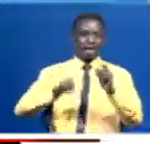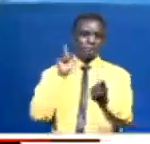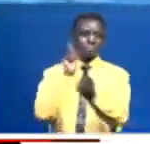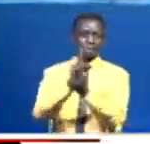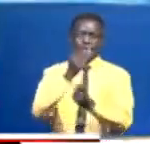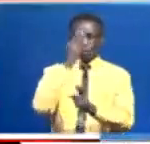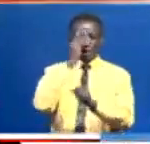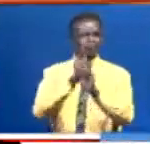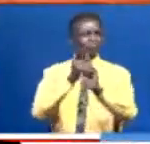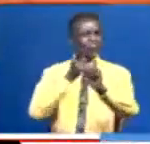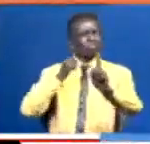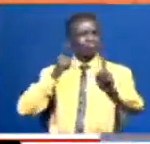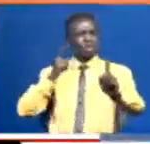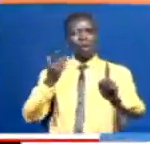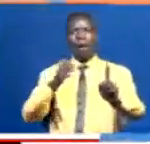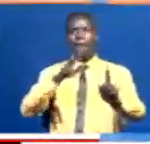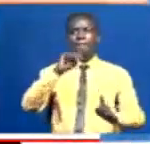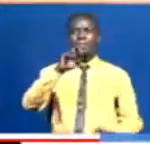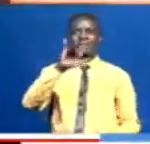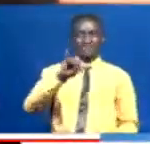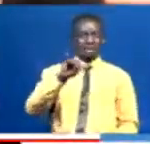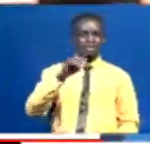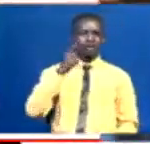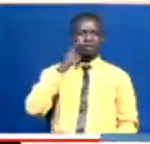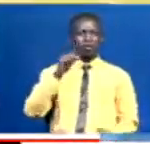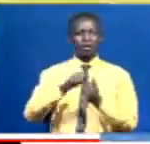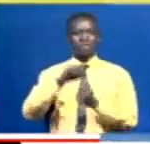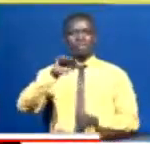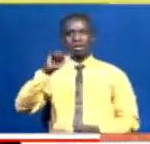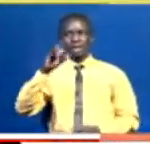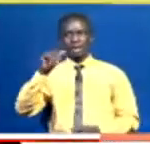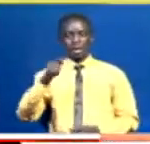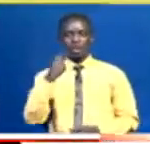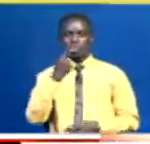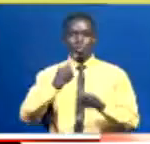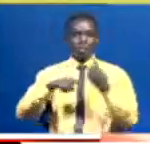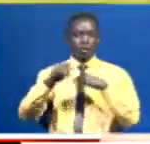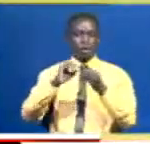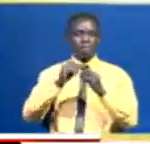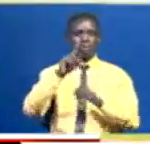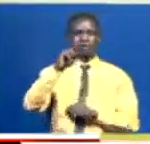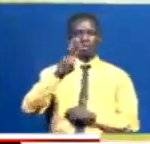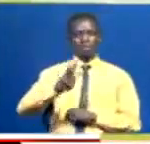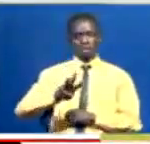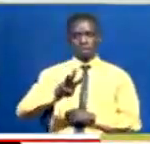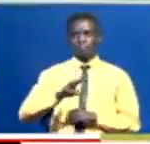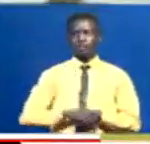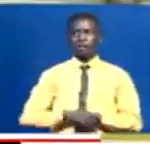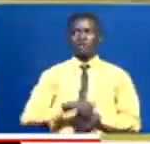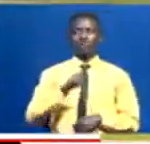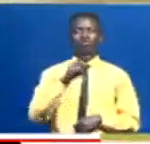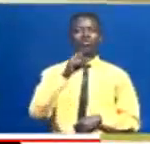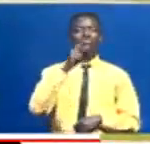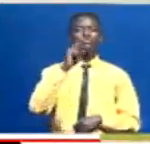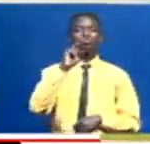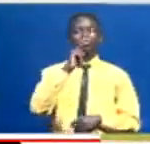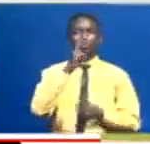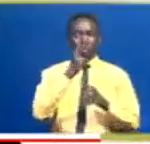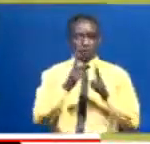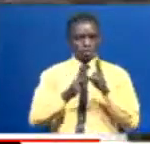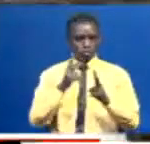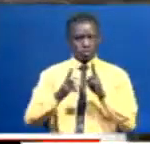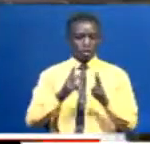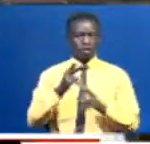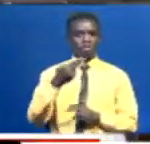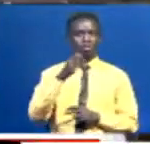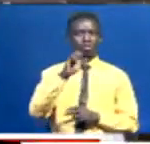ahead of Masio Kech and Saida Aleni, who completed the top three positions. 2022 Houston Half Marathon champion Vicoty